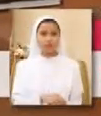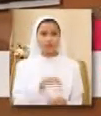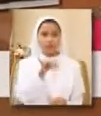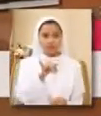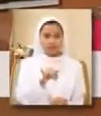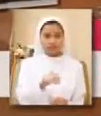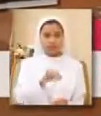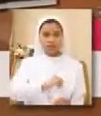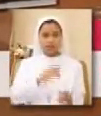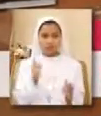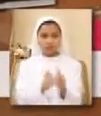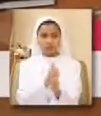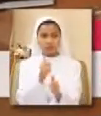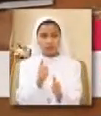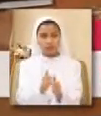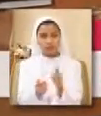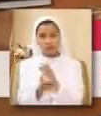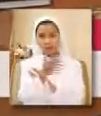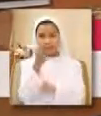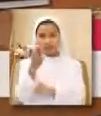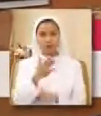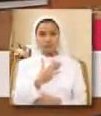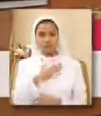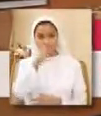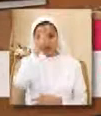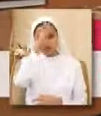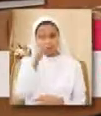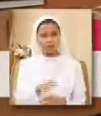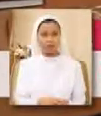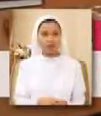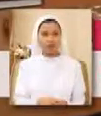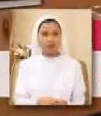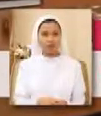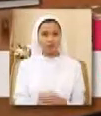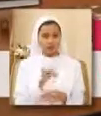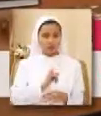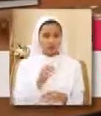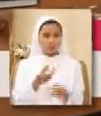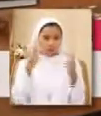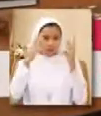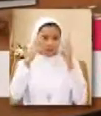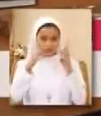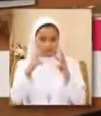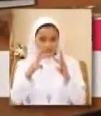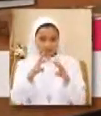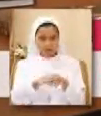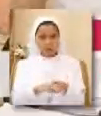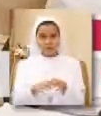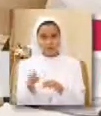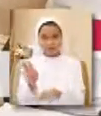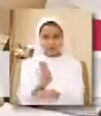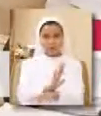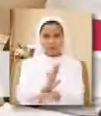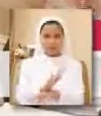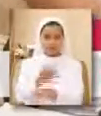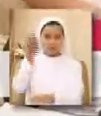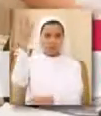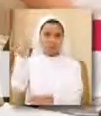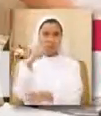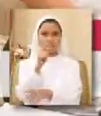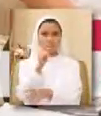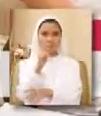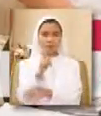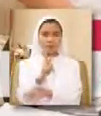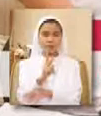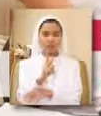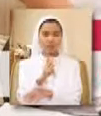I always follow your dad. I mean, when every time he's in the movie, I would watch his movies, yeah. Also television, and TV no, black and white